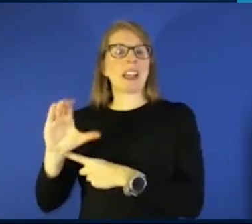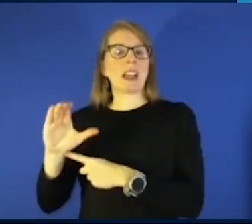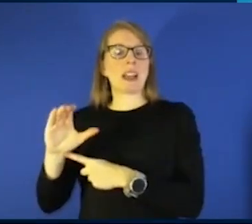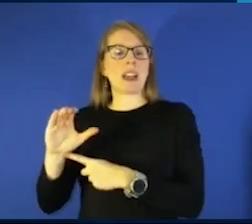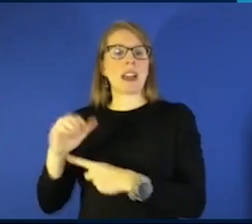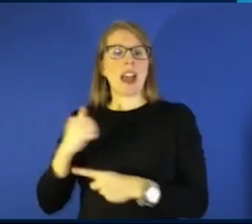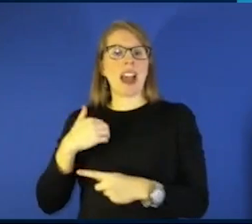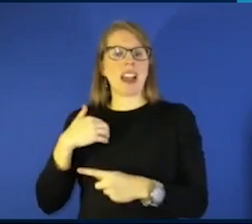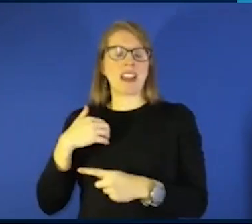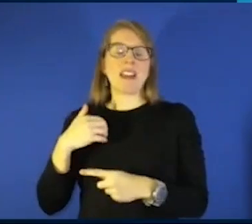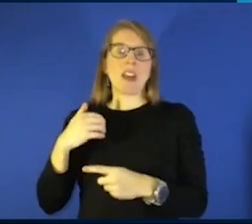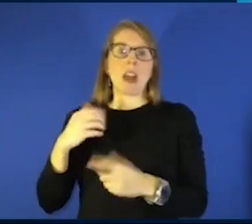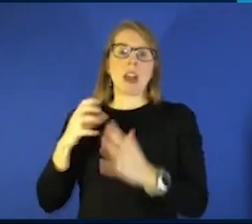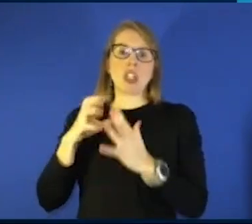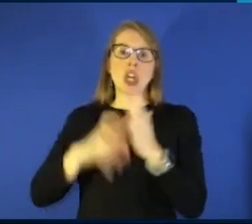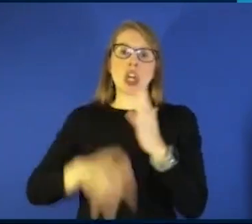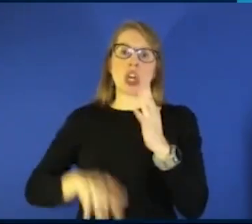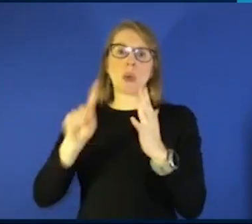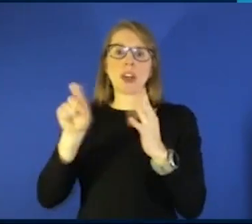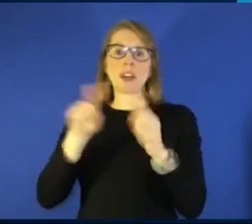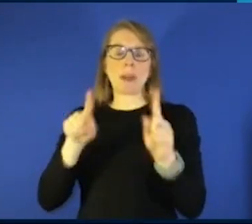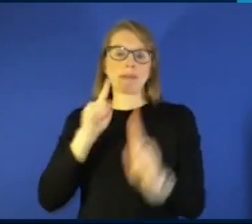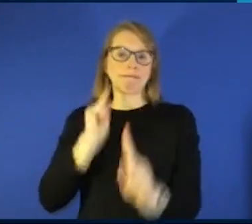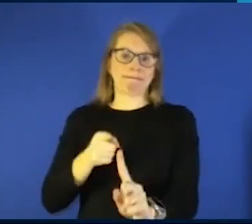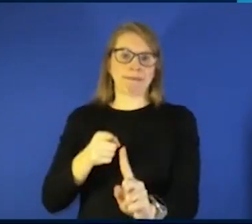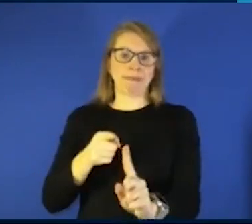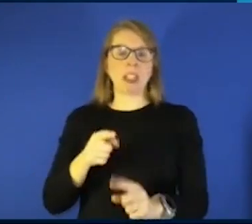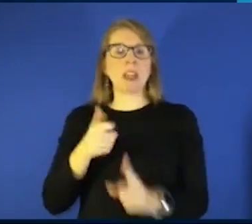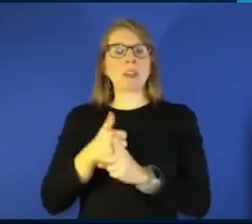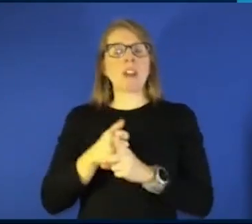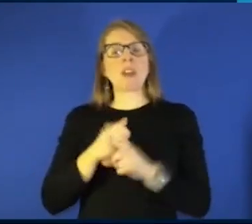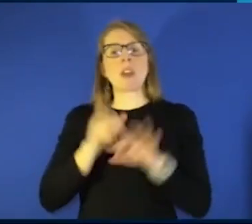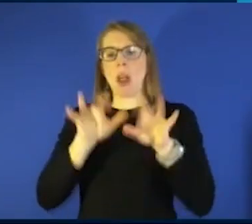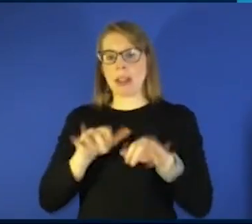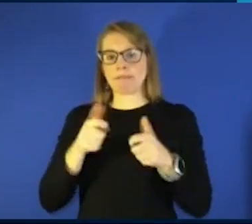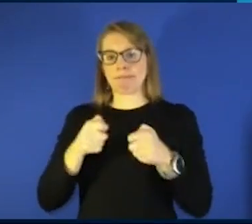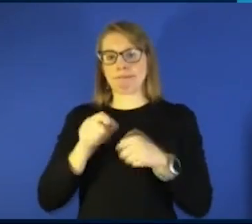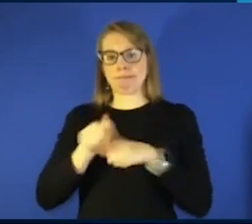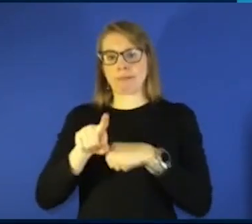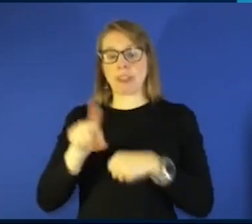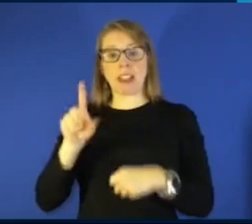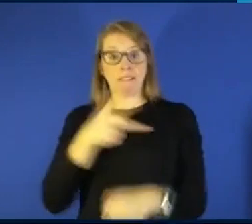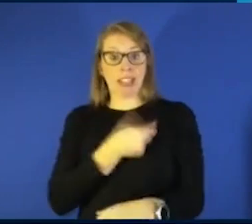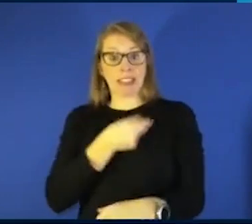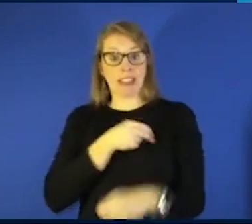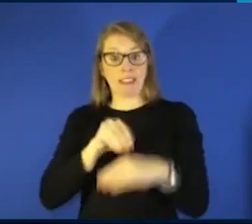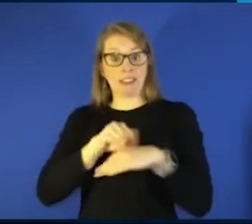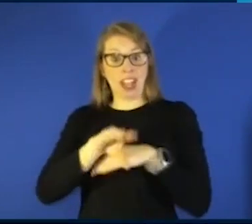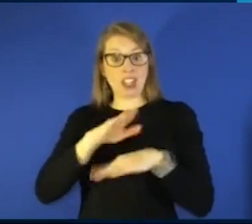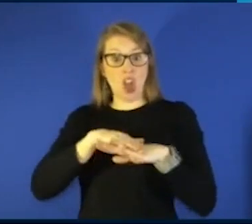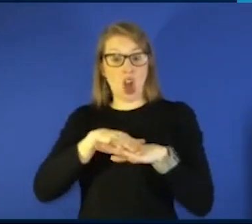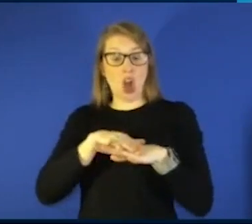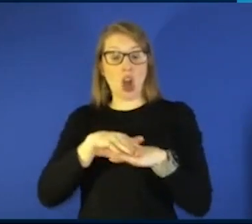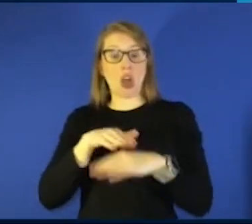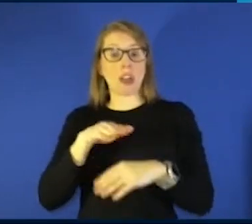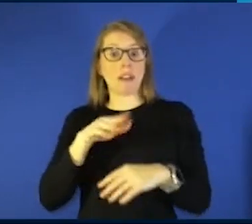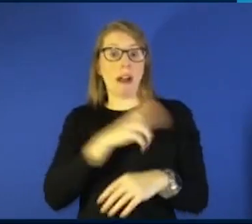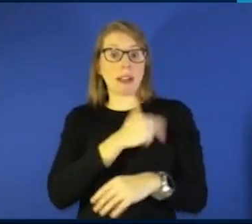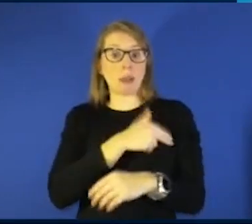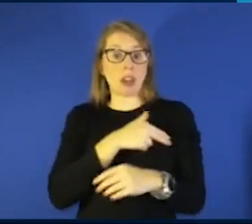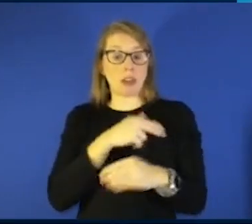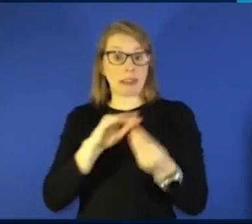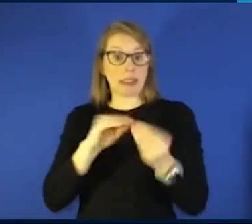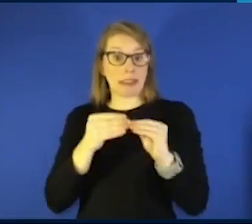he gets to a point that we're all at. He writes, are the vaccines having an effect on the hospital census? I know the numbers are going